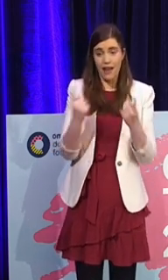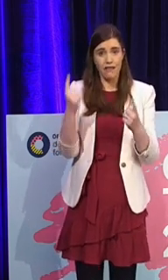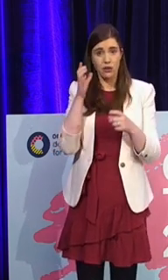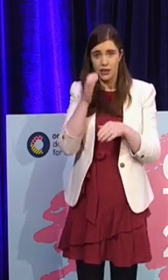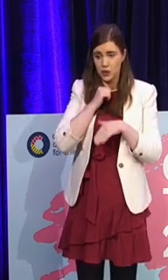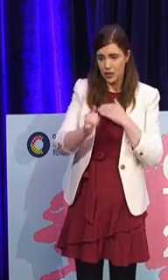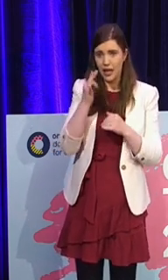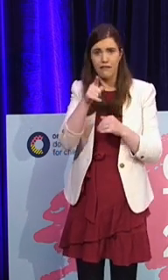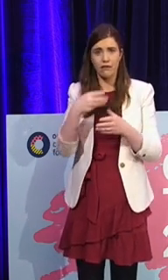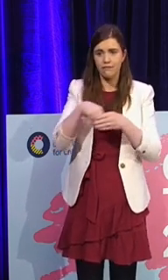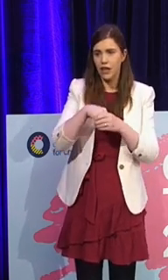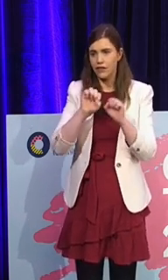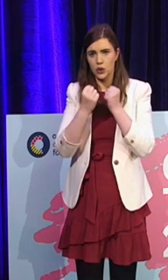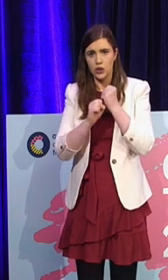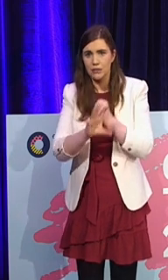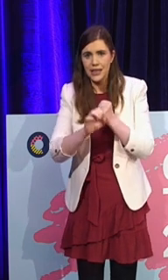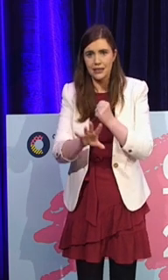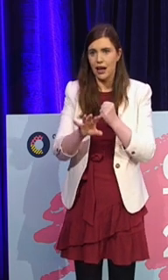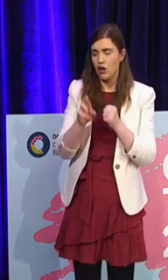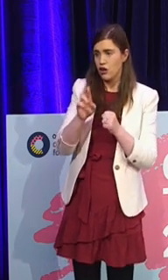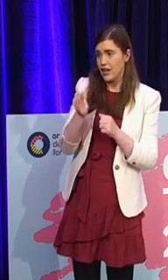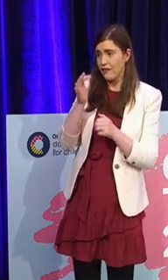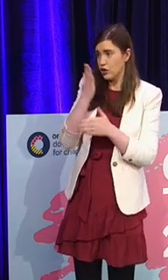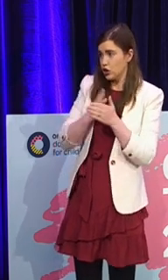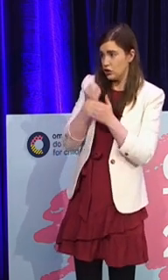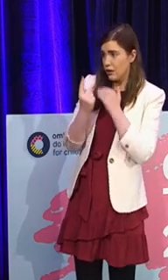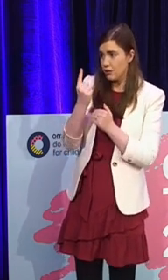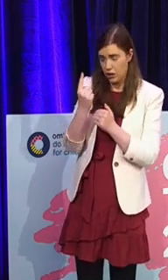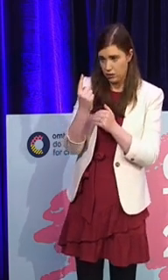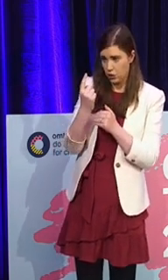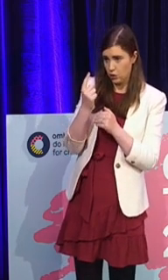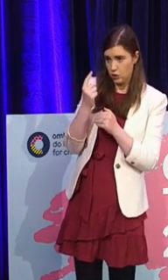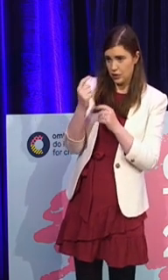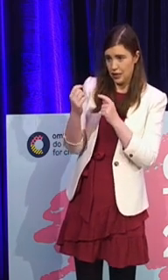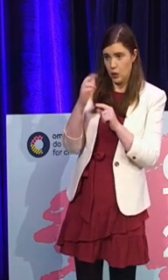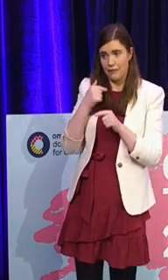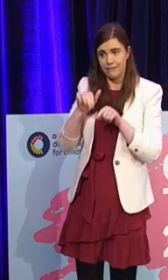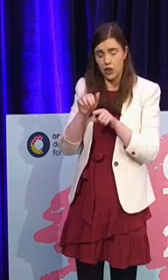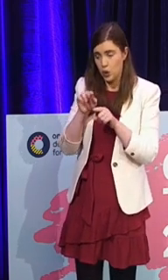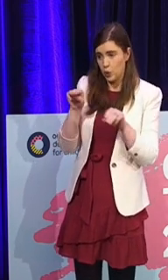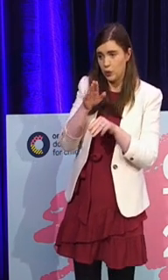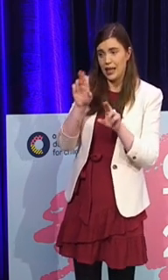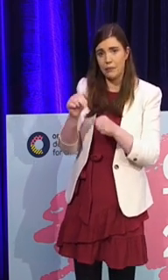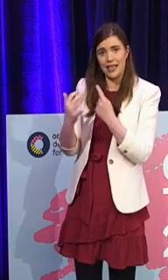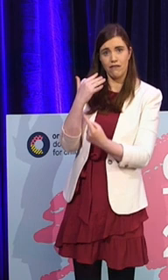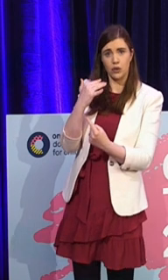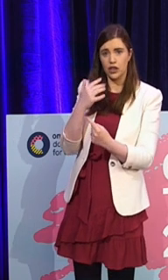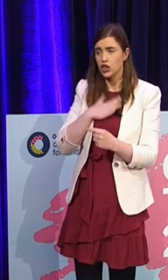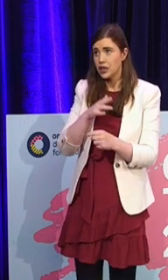a social media influencer or even just someone being influenced, please remember, it's never too late to do